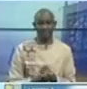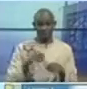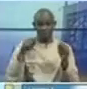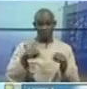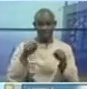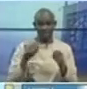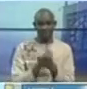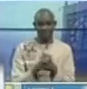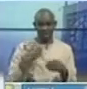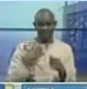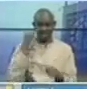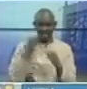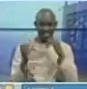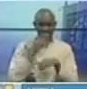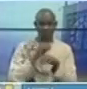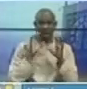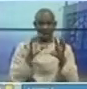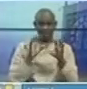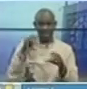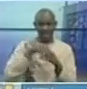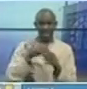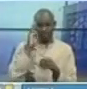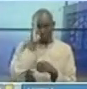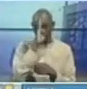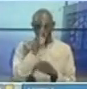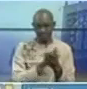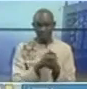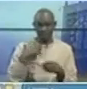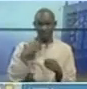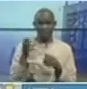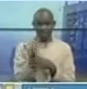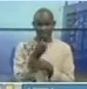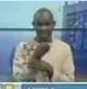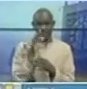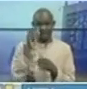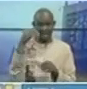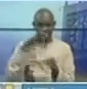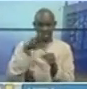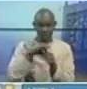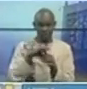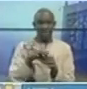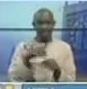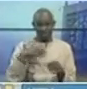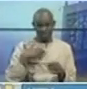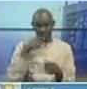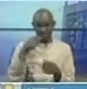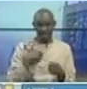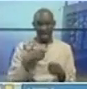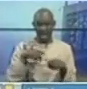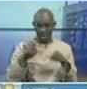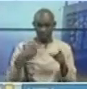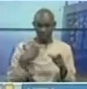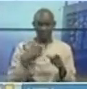Today marks the last day of campaigns in Bungoma ahead of Thursday's by-election. Candidates are actually not allowed to carry